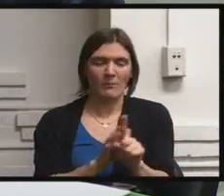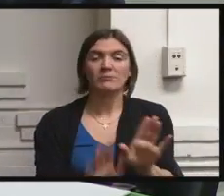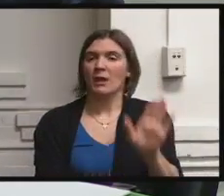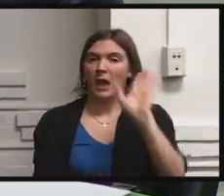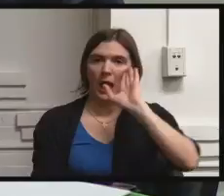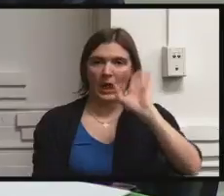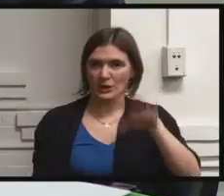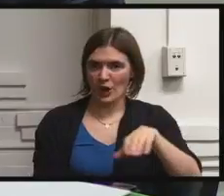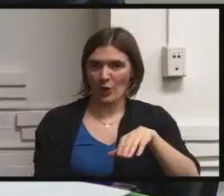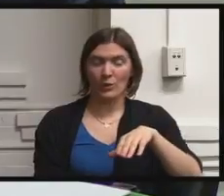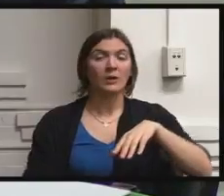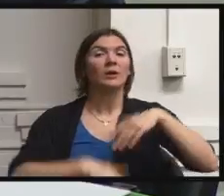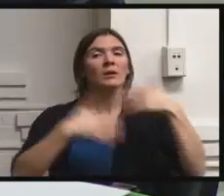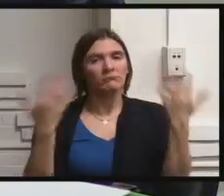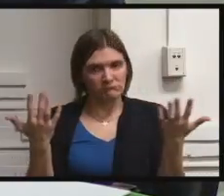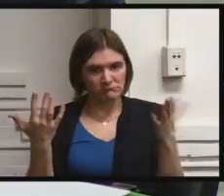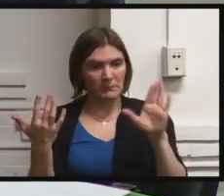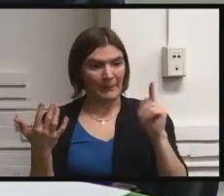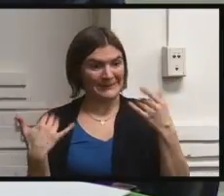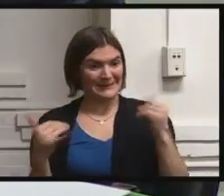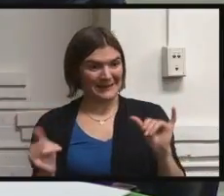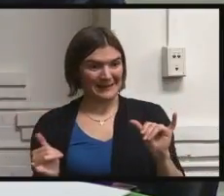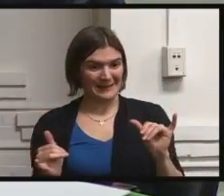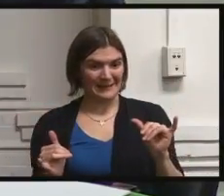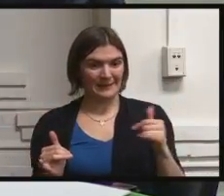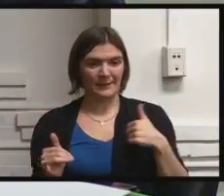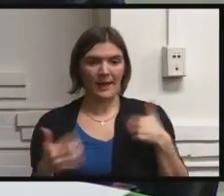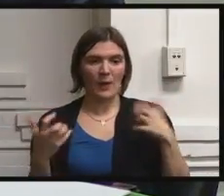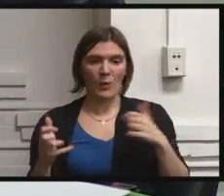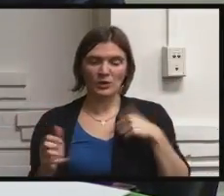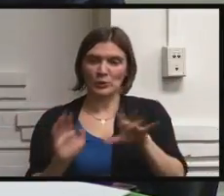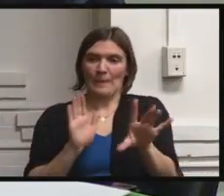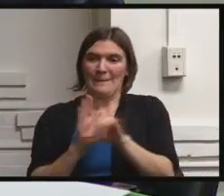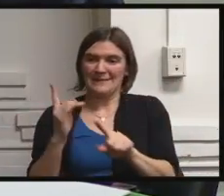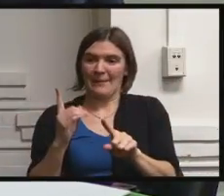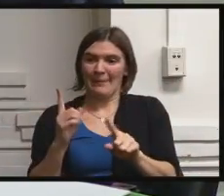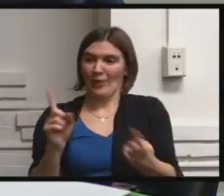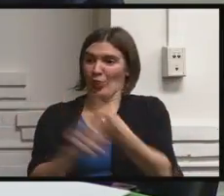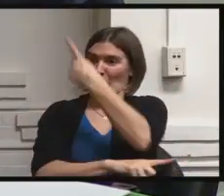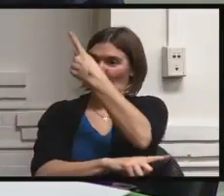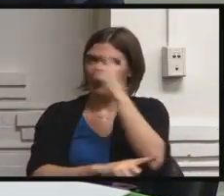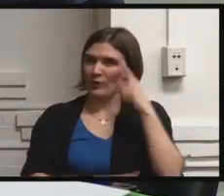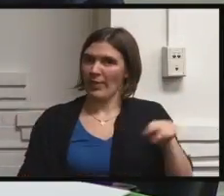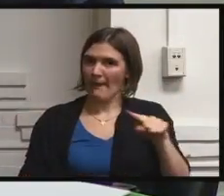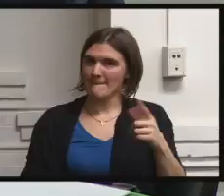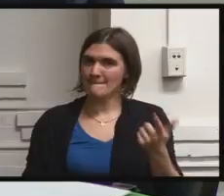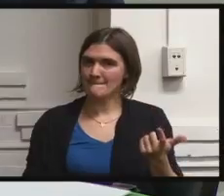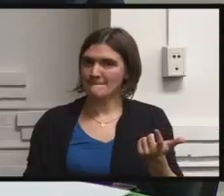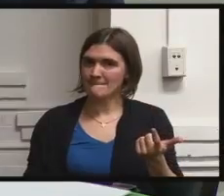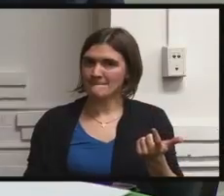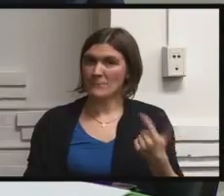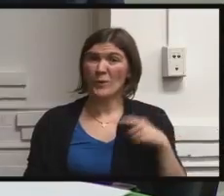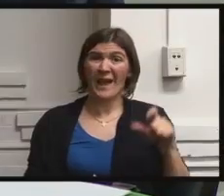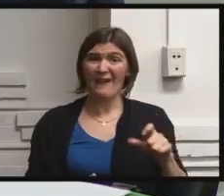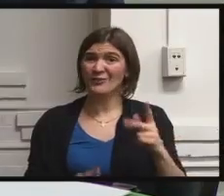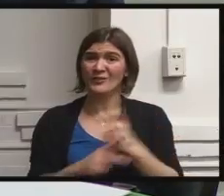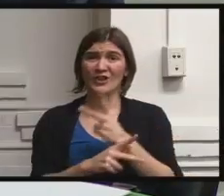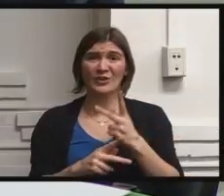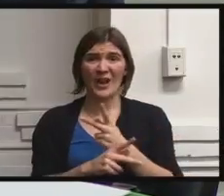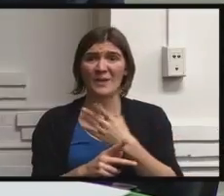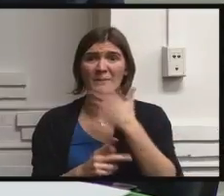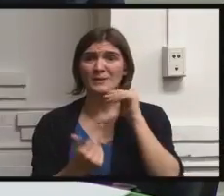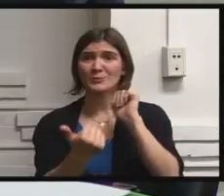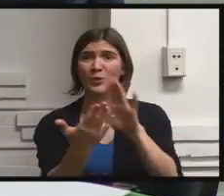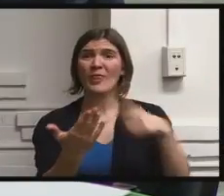you know, not all this, blah, blah, blah, blah. Yeah. But what I'm saying is, I want this to move forward, but I think we have to figure out a